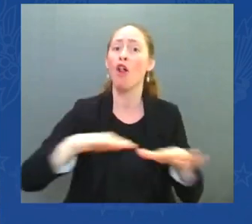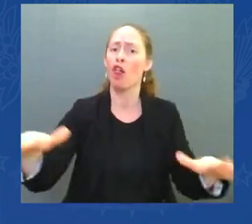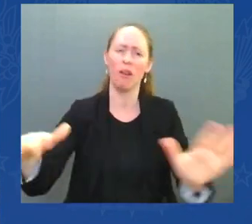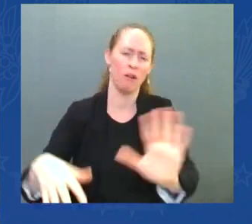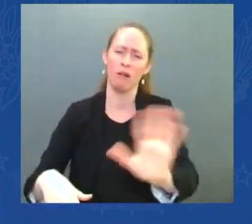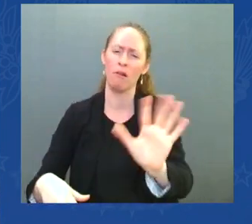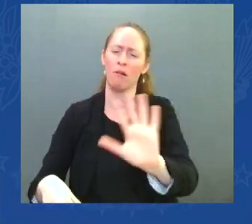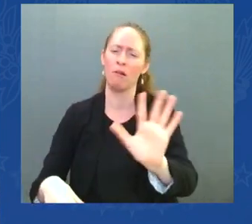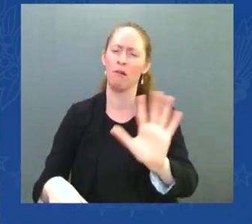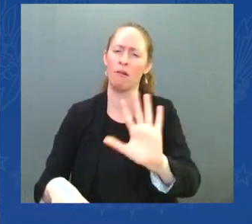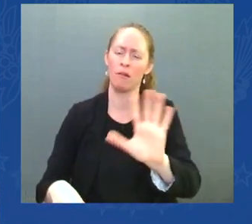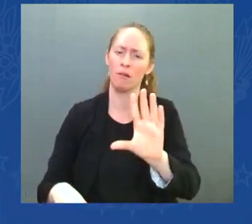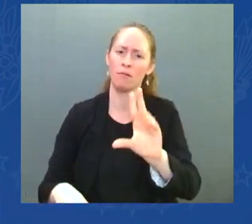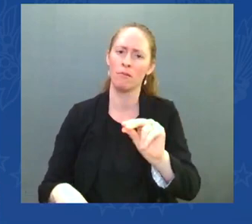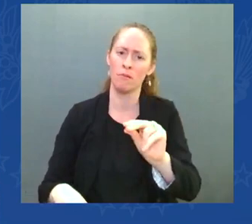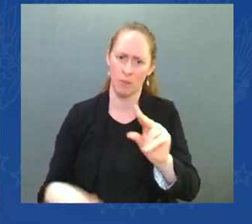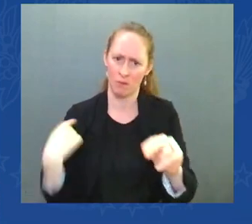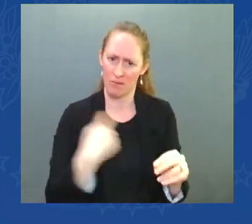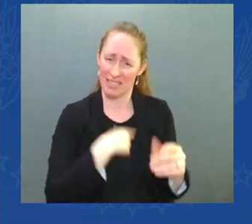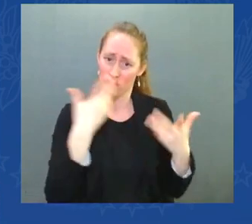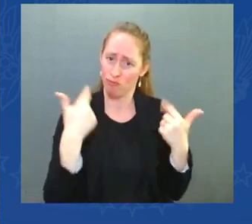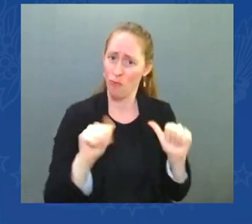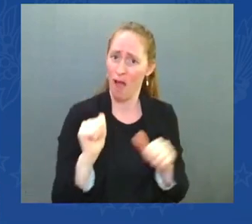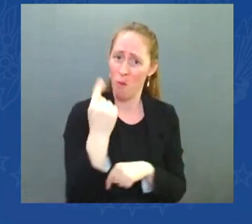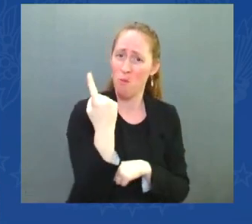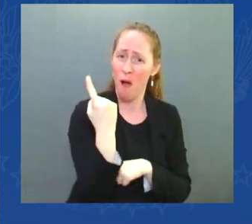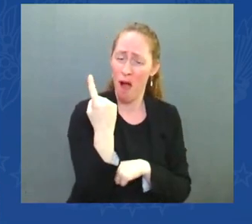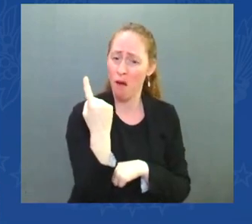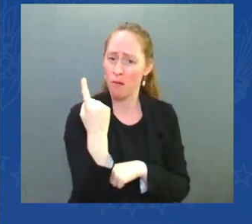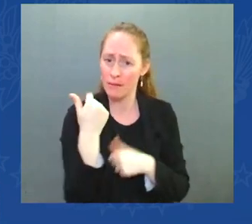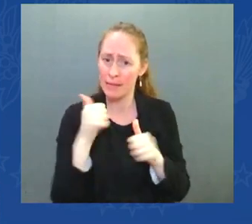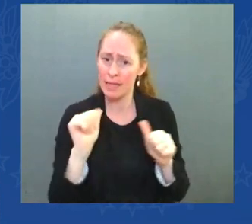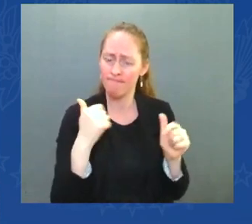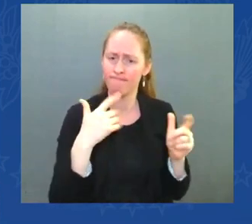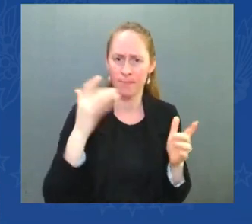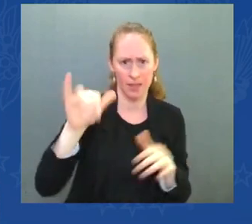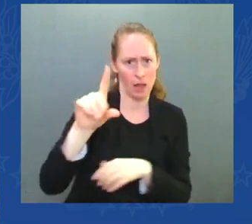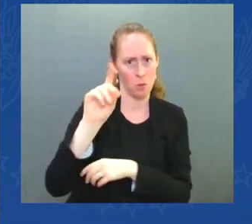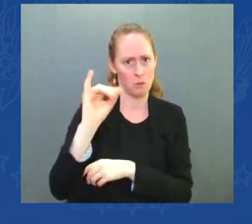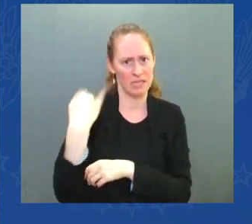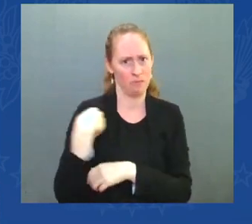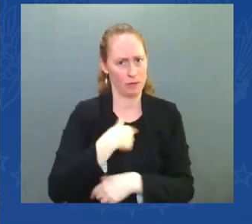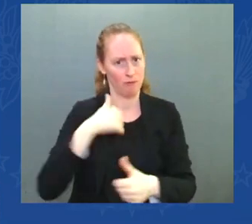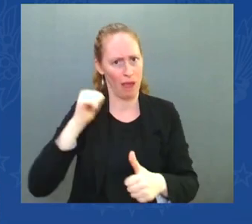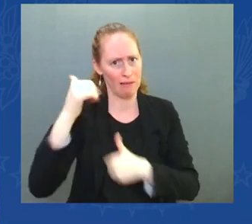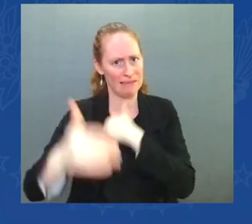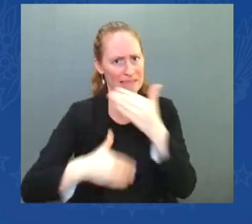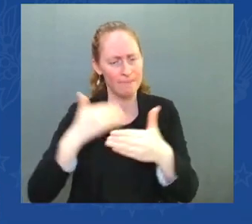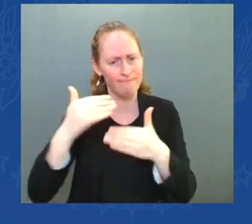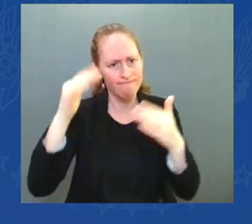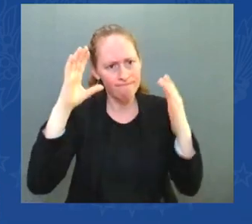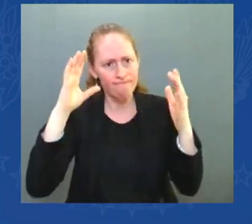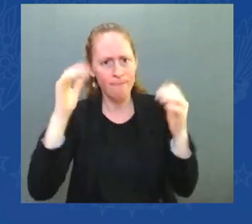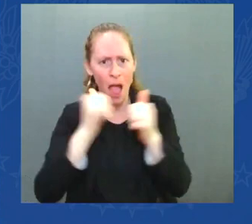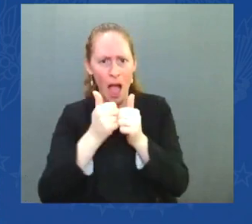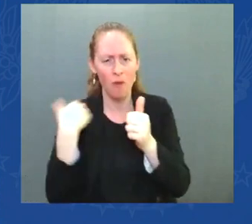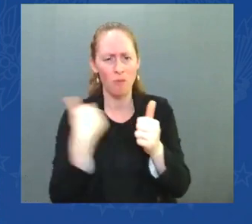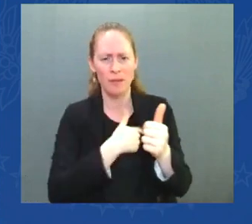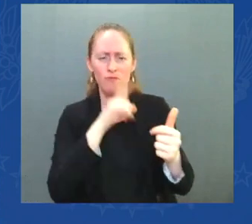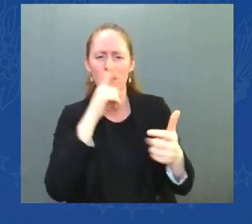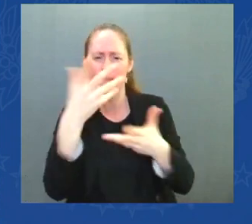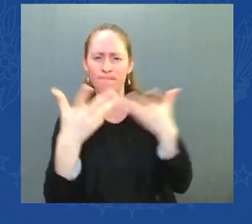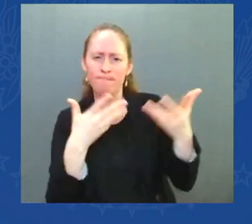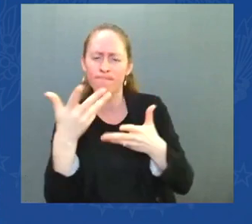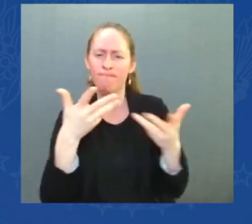from violent crime and gun violence. We continue to go after and disrupt illegal